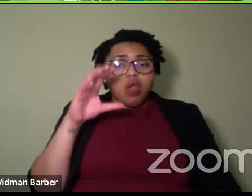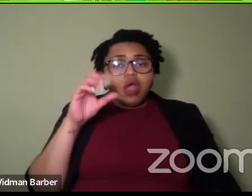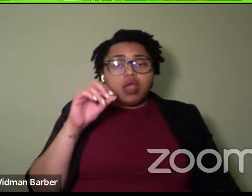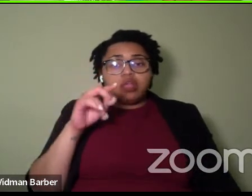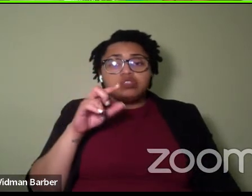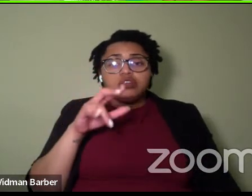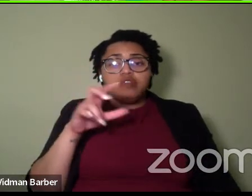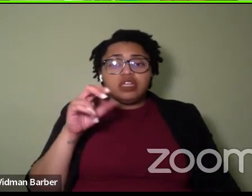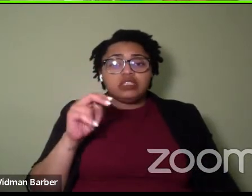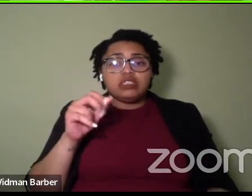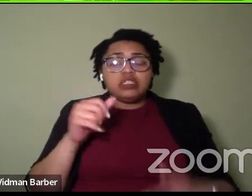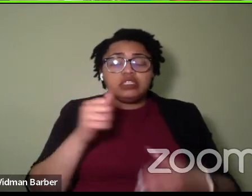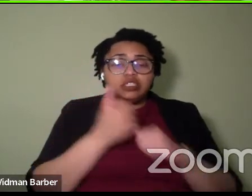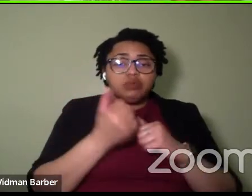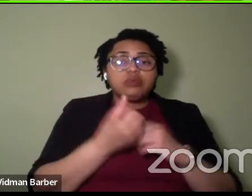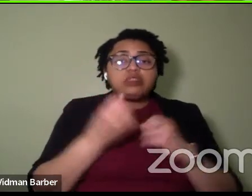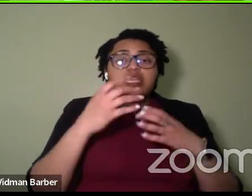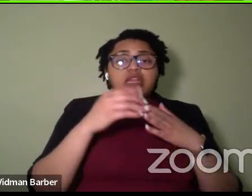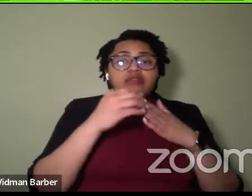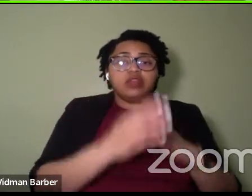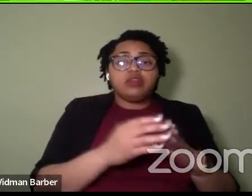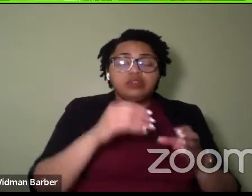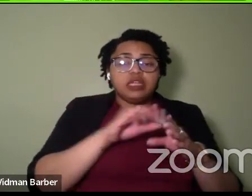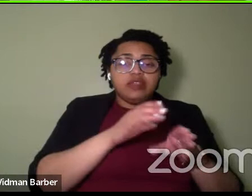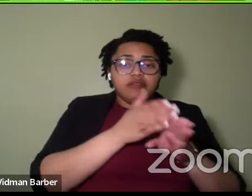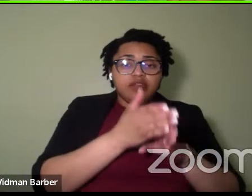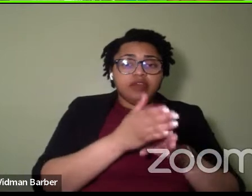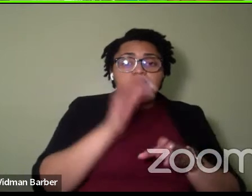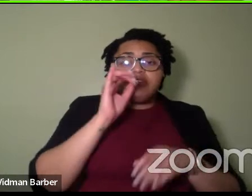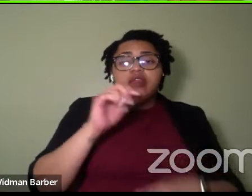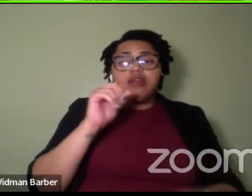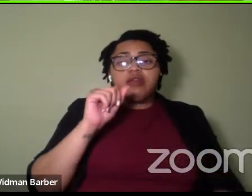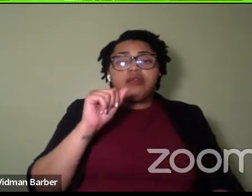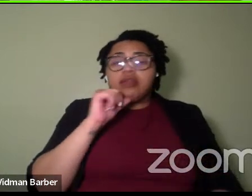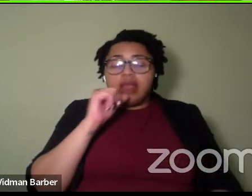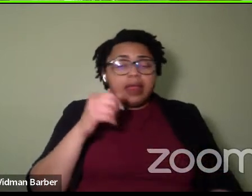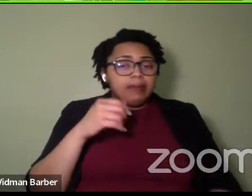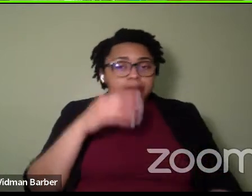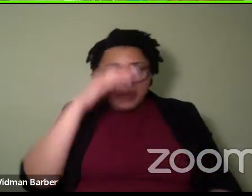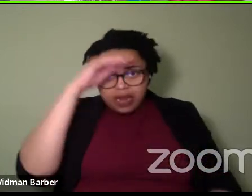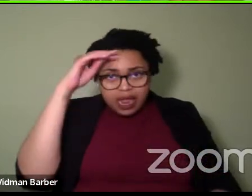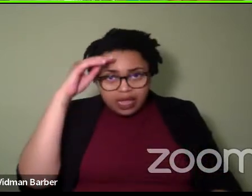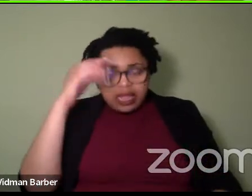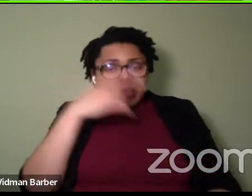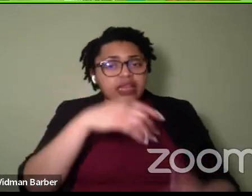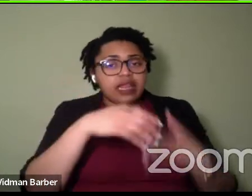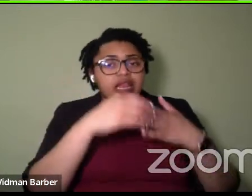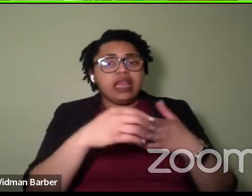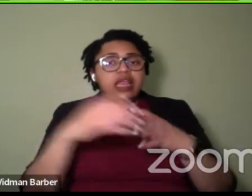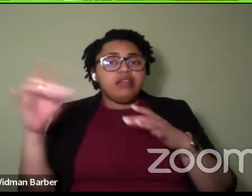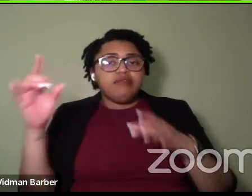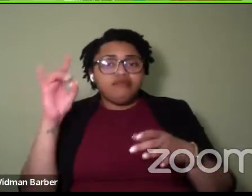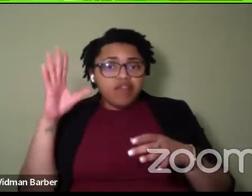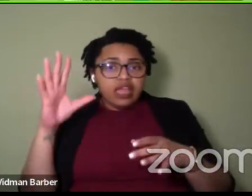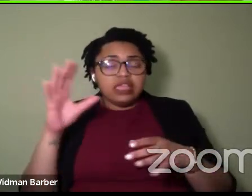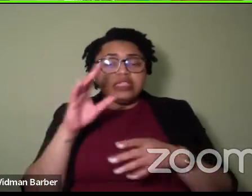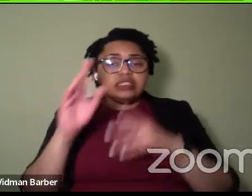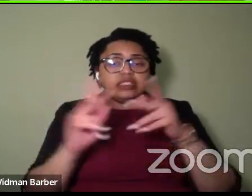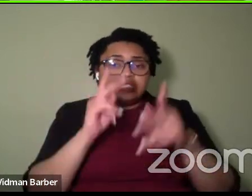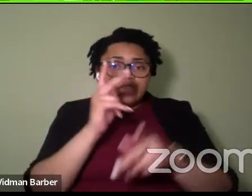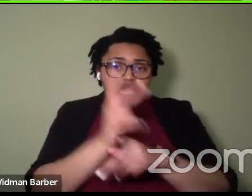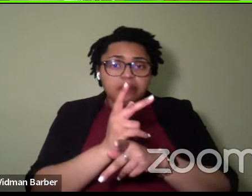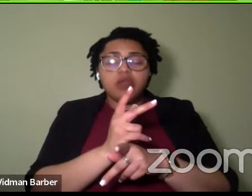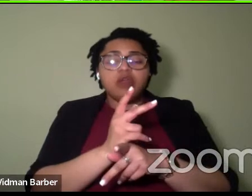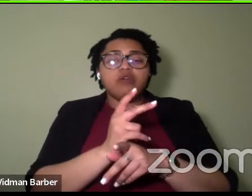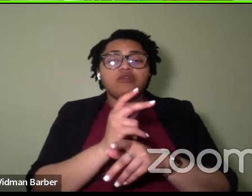were anti-Black, who led violent, like kind of movements against Indigenous peoples